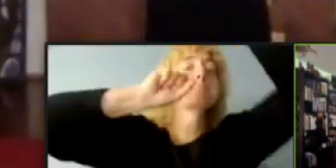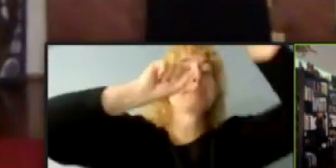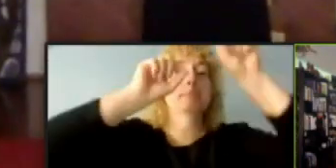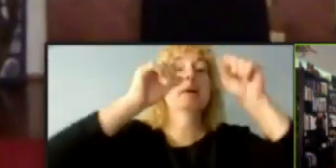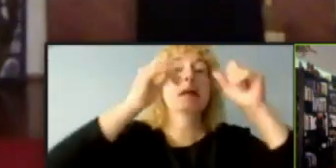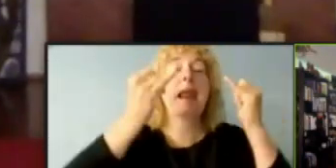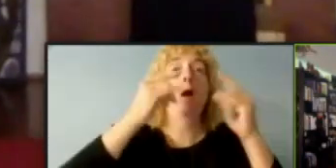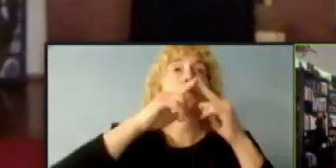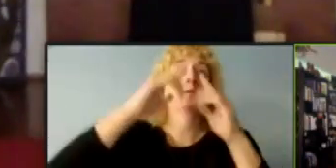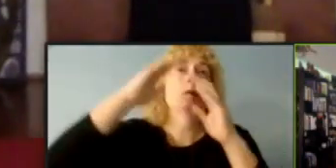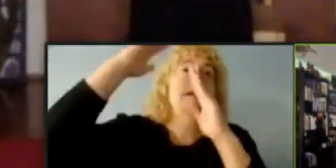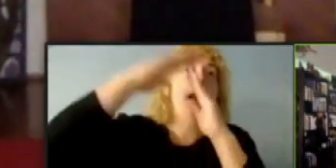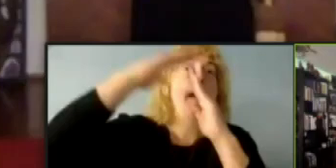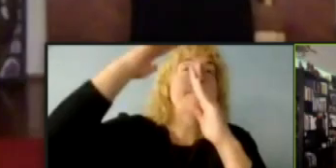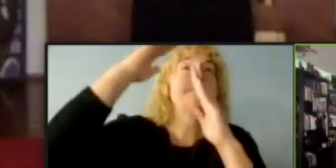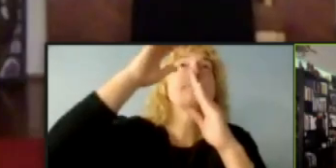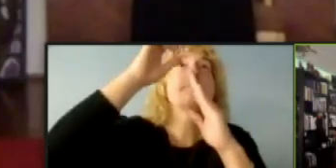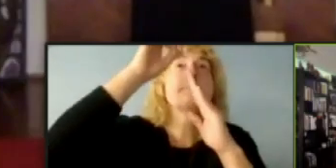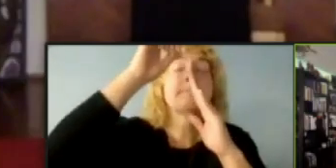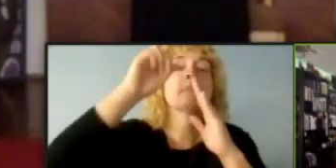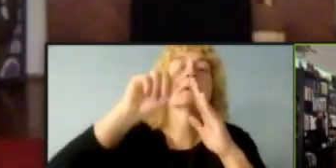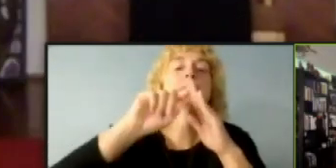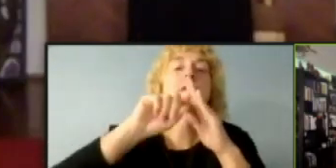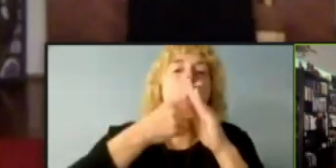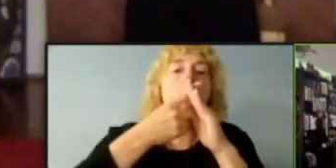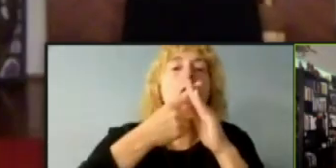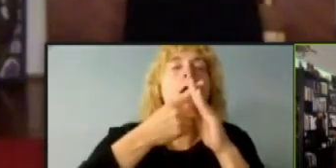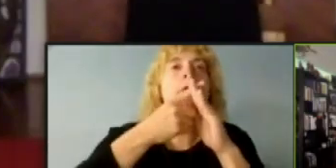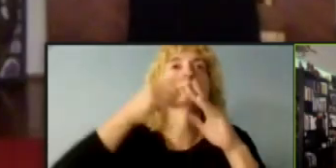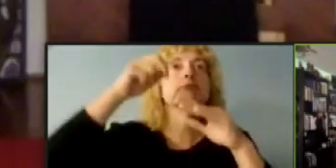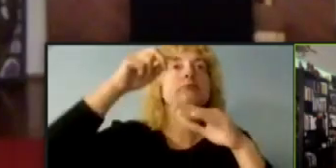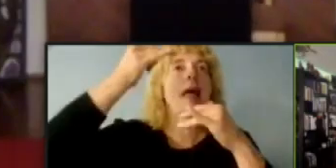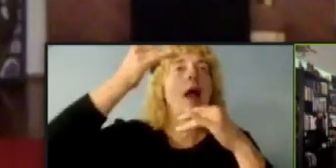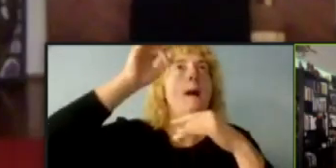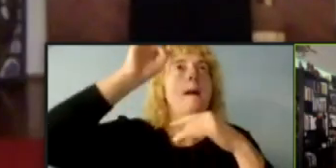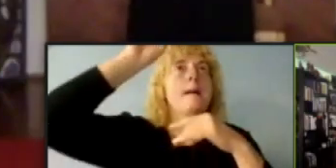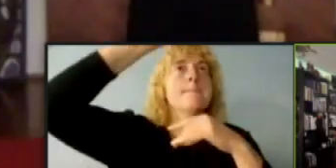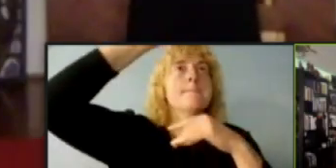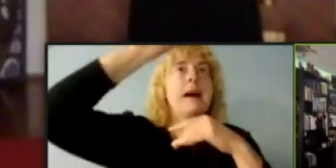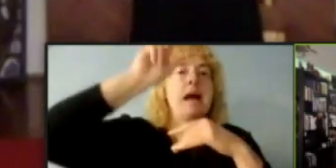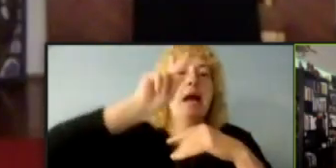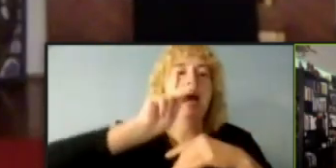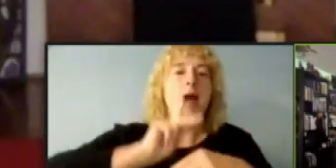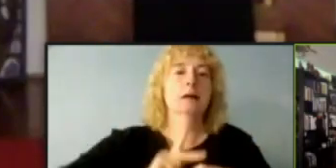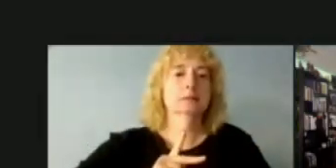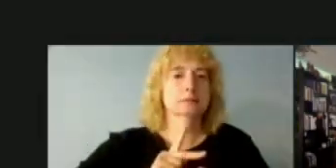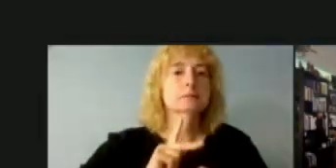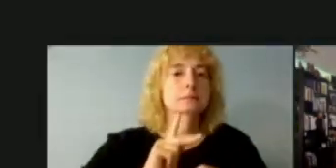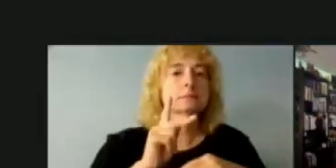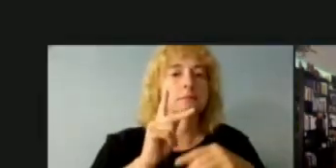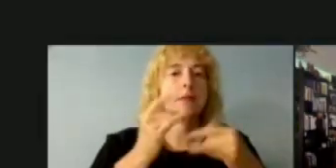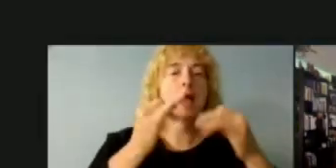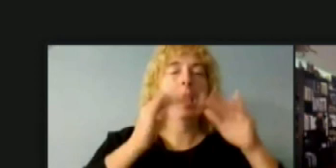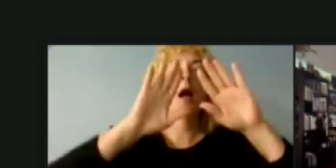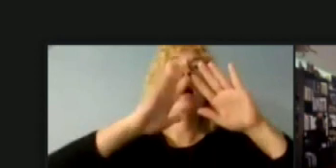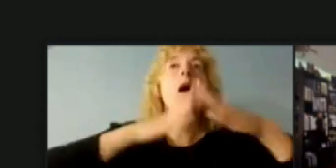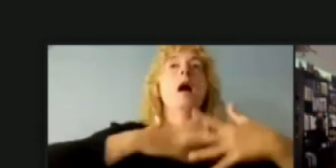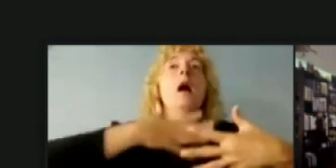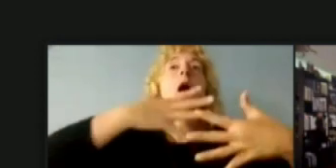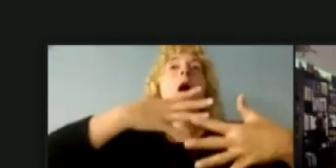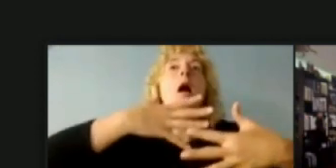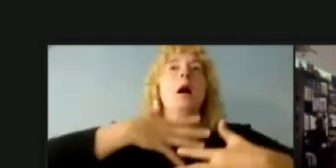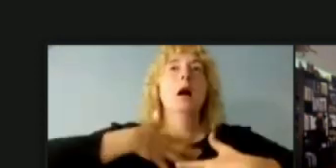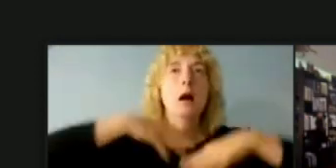very top of the mountain. Let's start our climb down. Breathing in to reach up. Exhale, bring the arms wide into the side. All